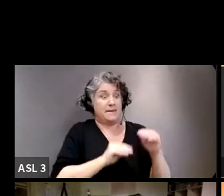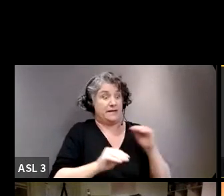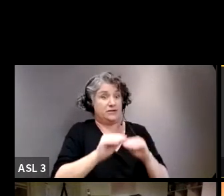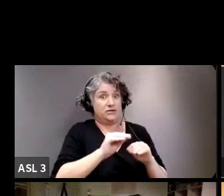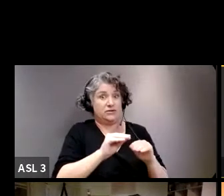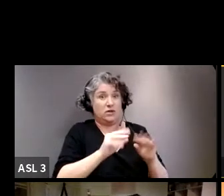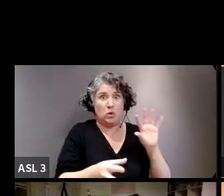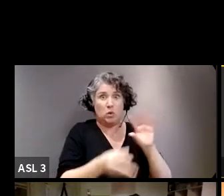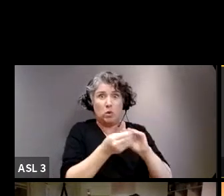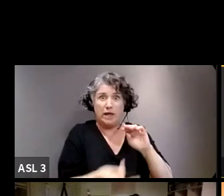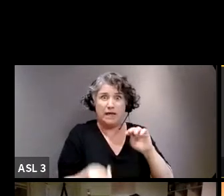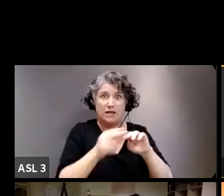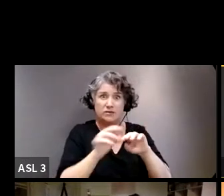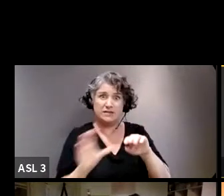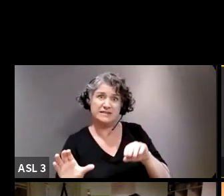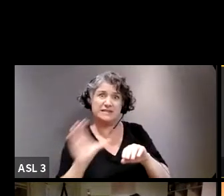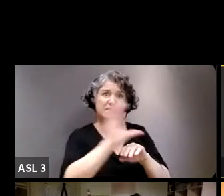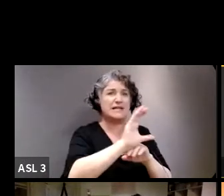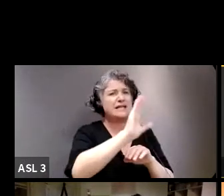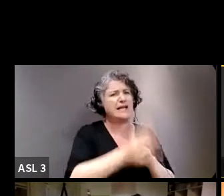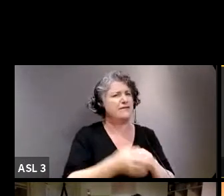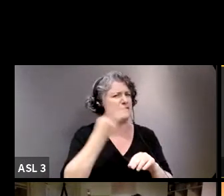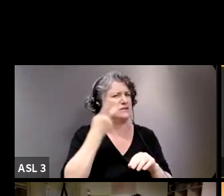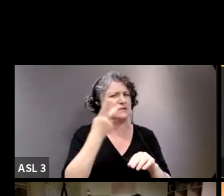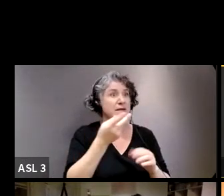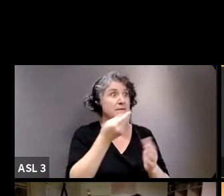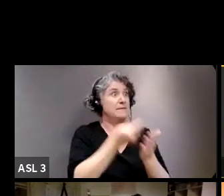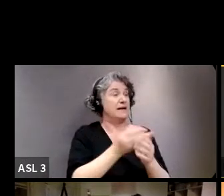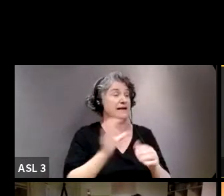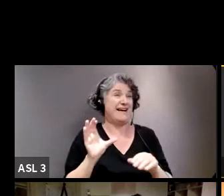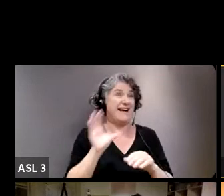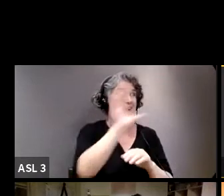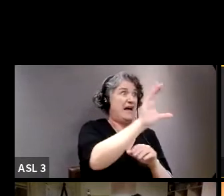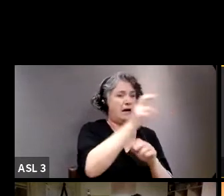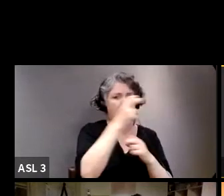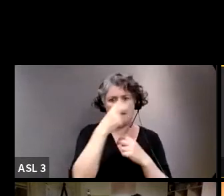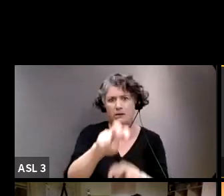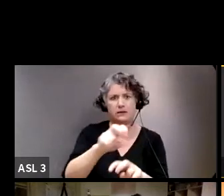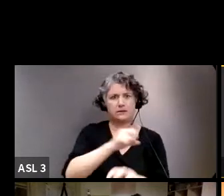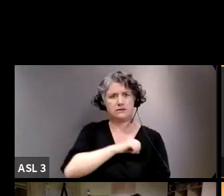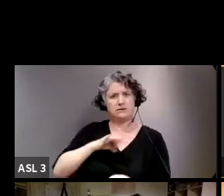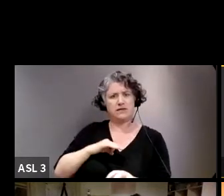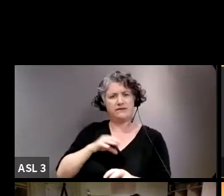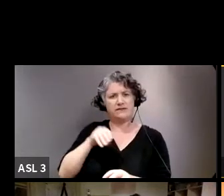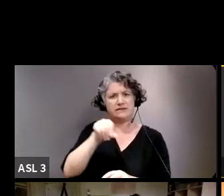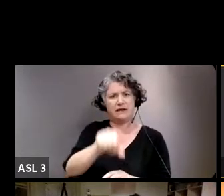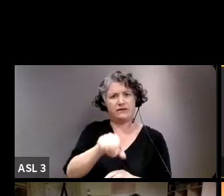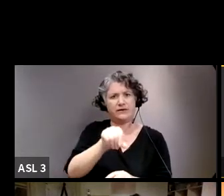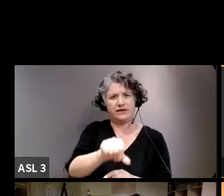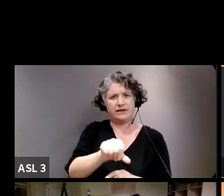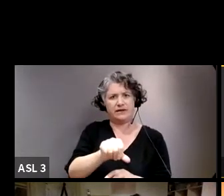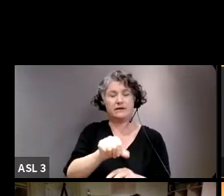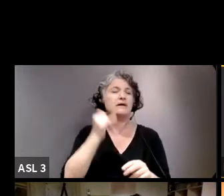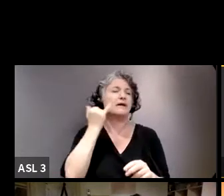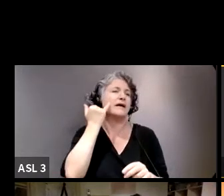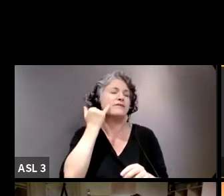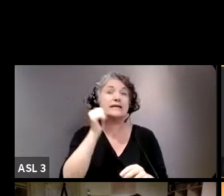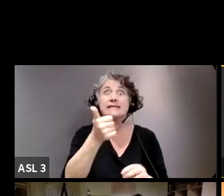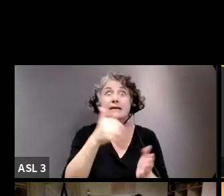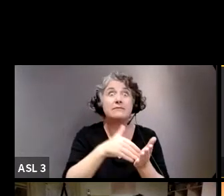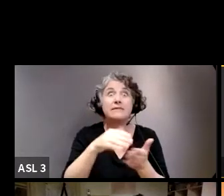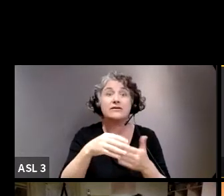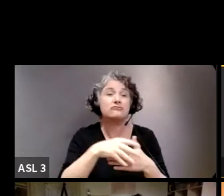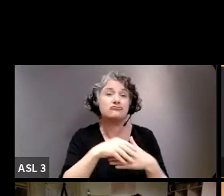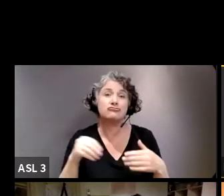direct correlation of new funding to new ftes so for example a 10 million dollar increase would go to several places not